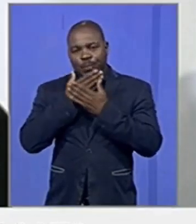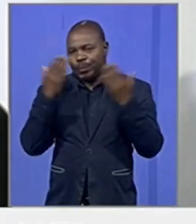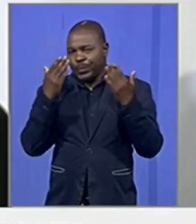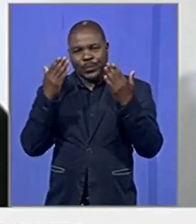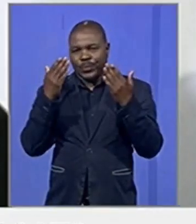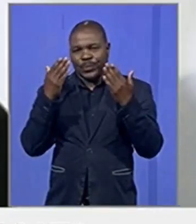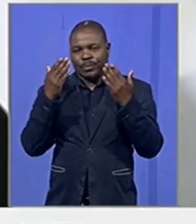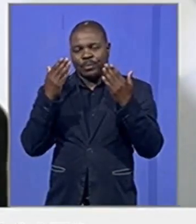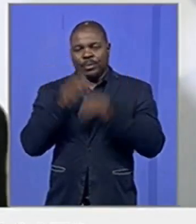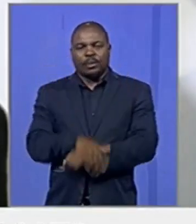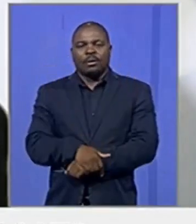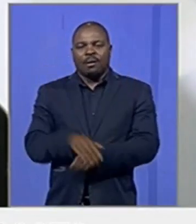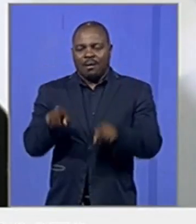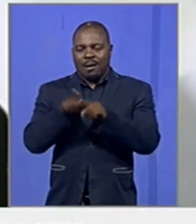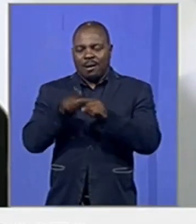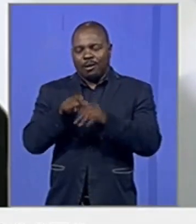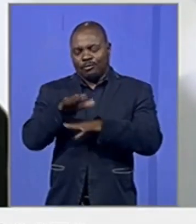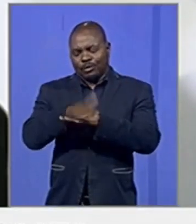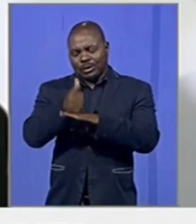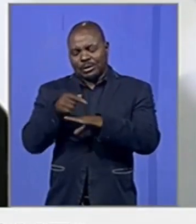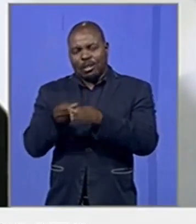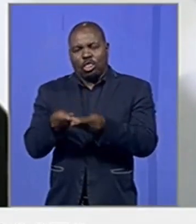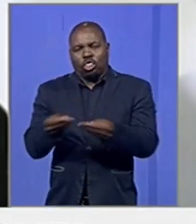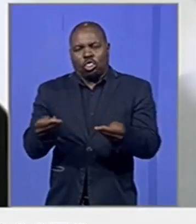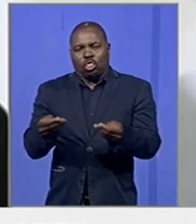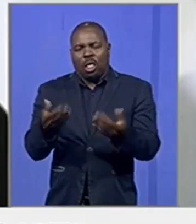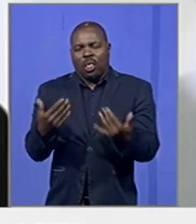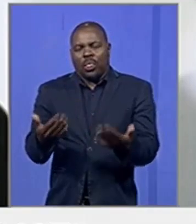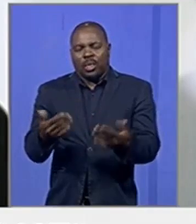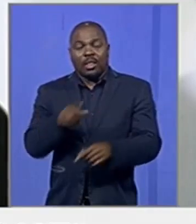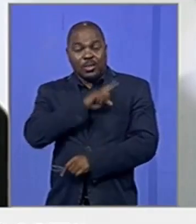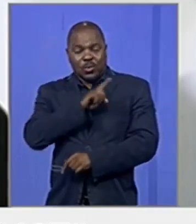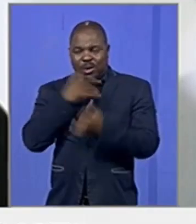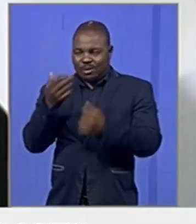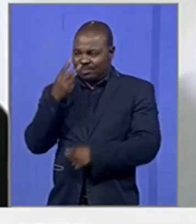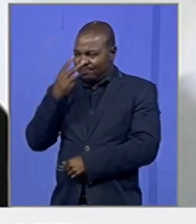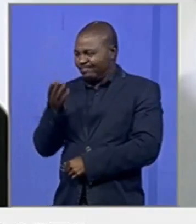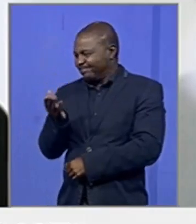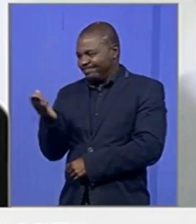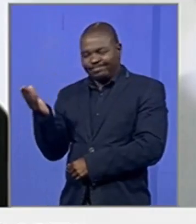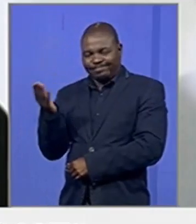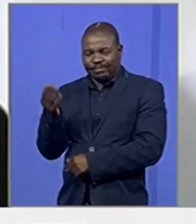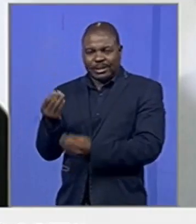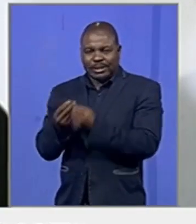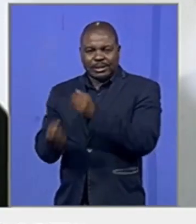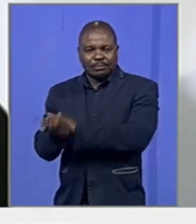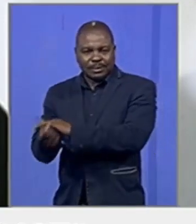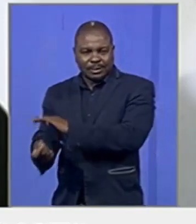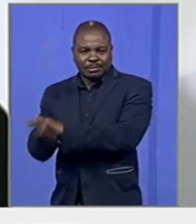And that's why we are seeing all these things happening